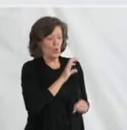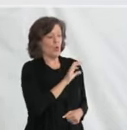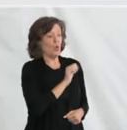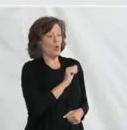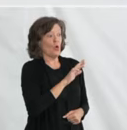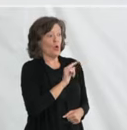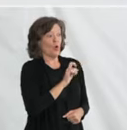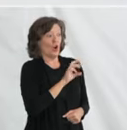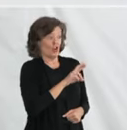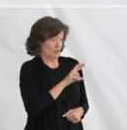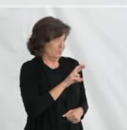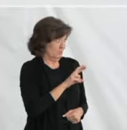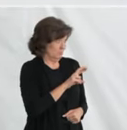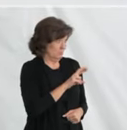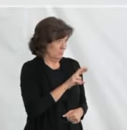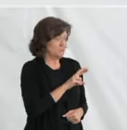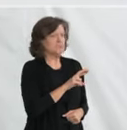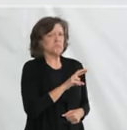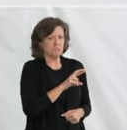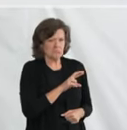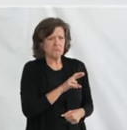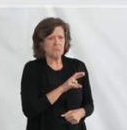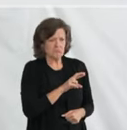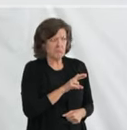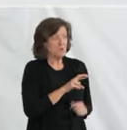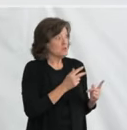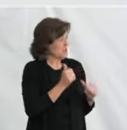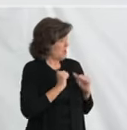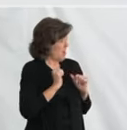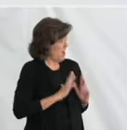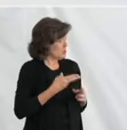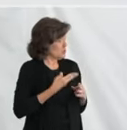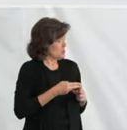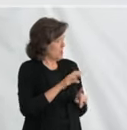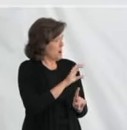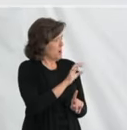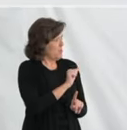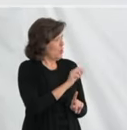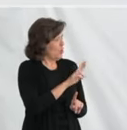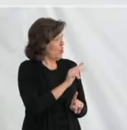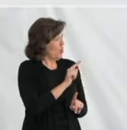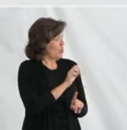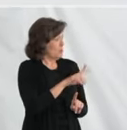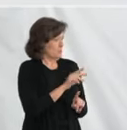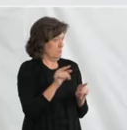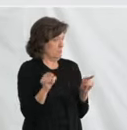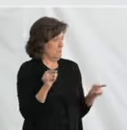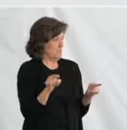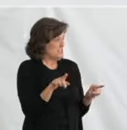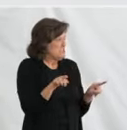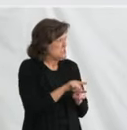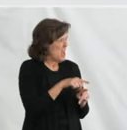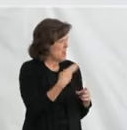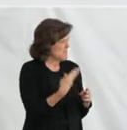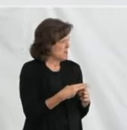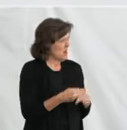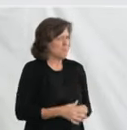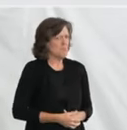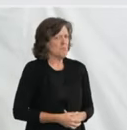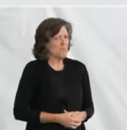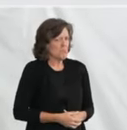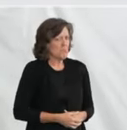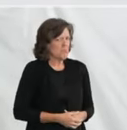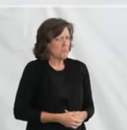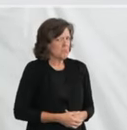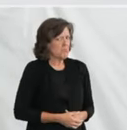uh-huh. He said, Linda Carter is Wonder Woman. I said, uh-huh. He